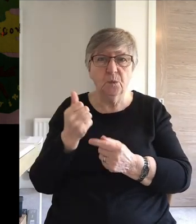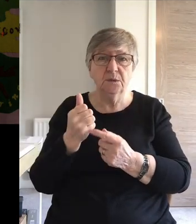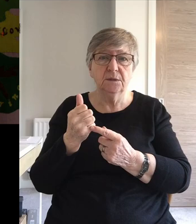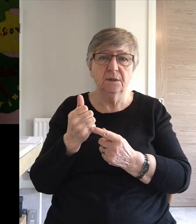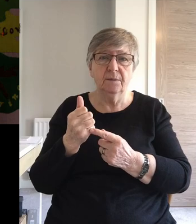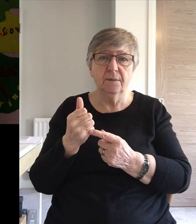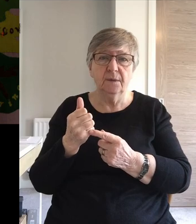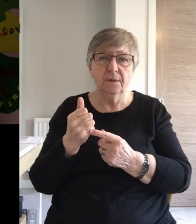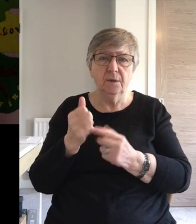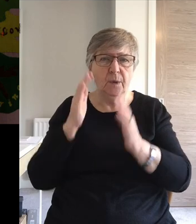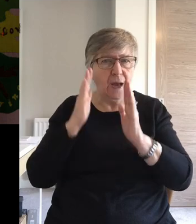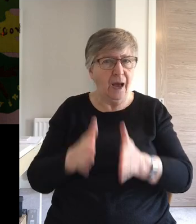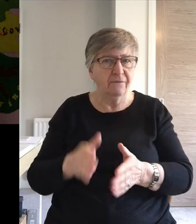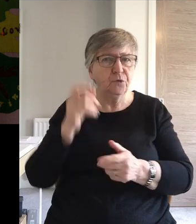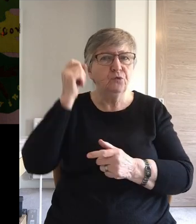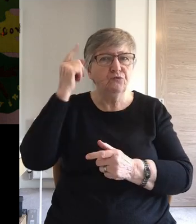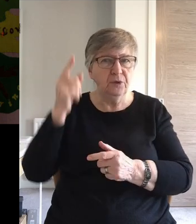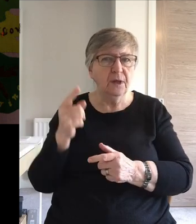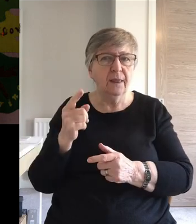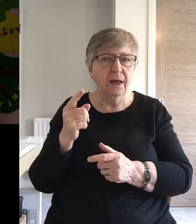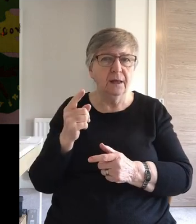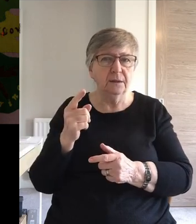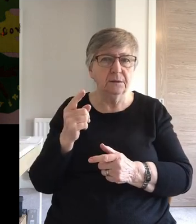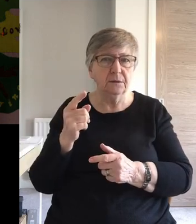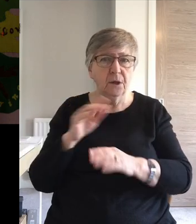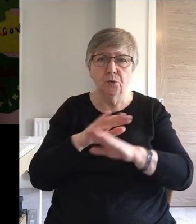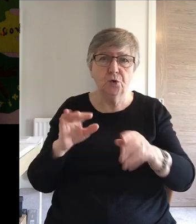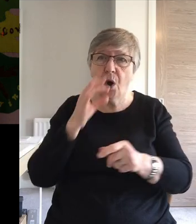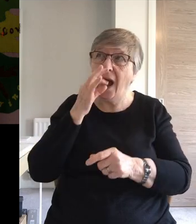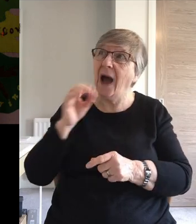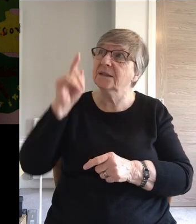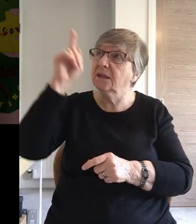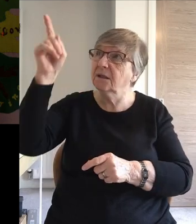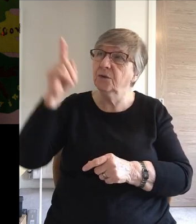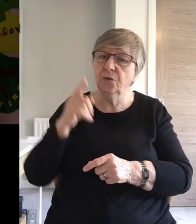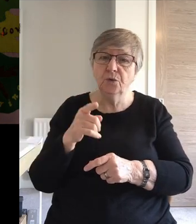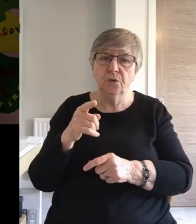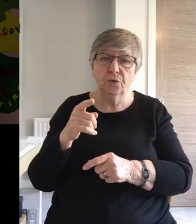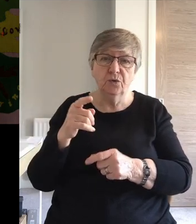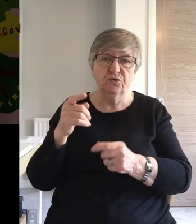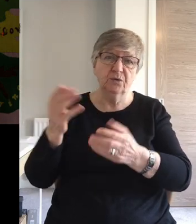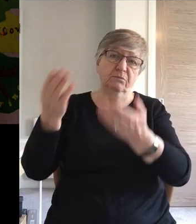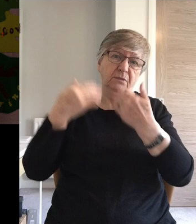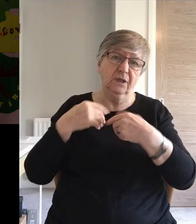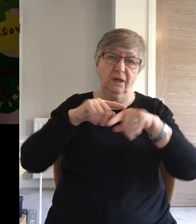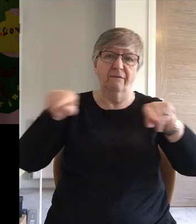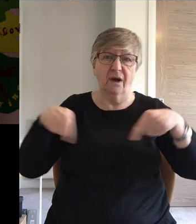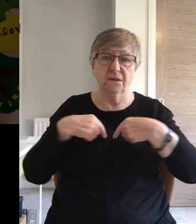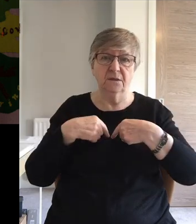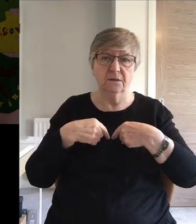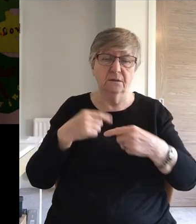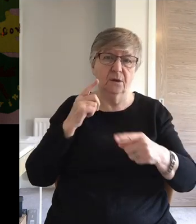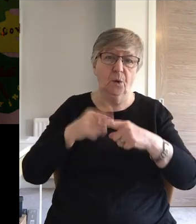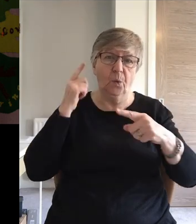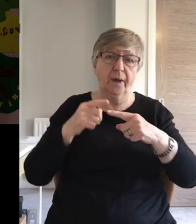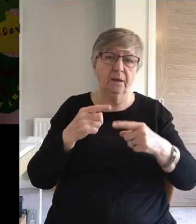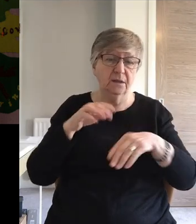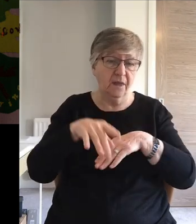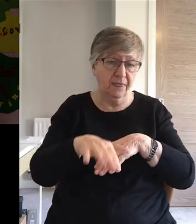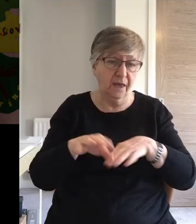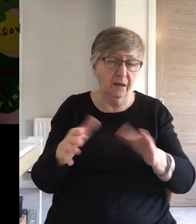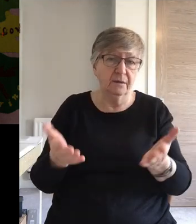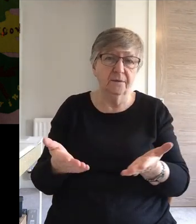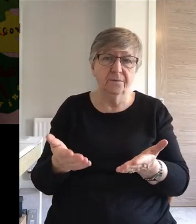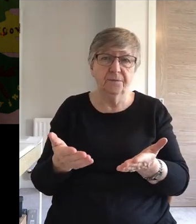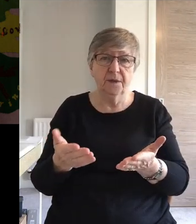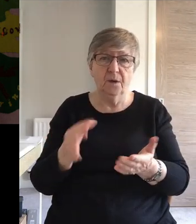wisdom, we have to realize and recognize that we're not asking you just to drop that at somehow at the end of our bed so that it's